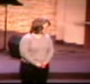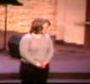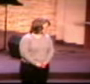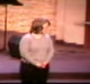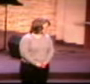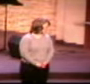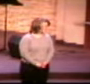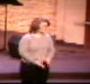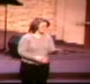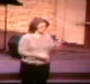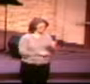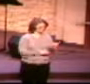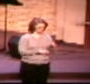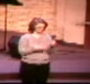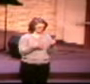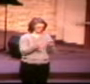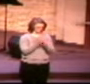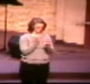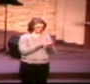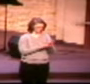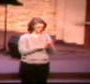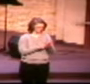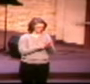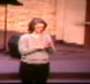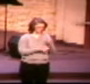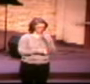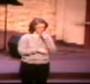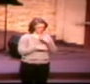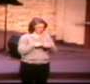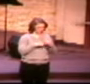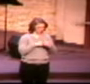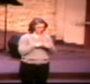In the same way that Jesus took the bread,